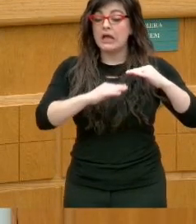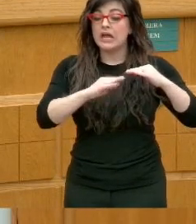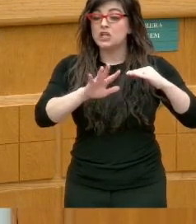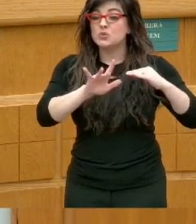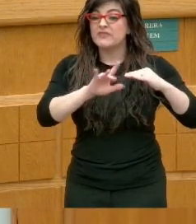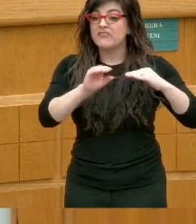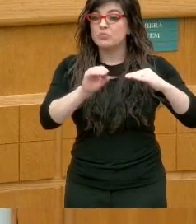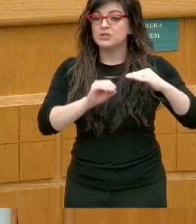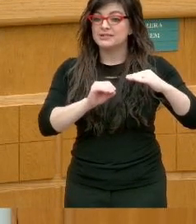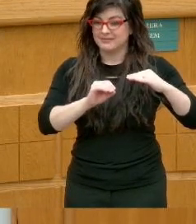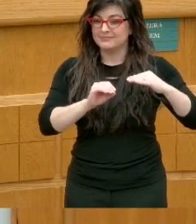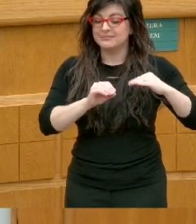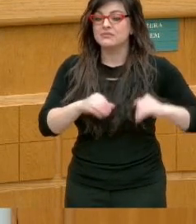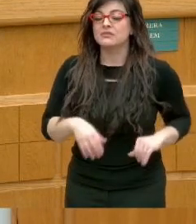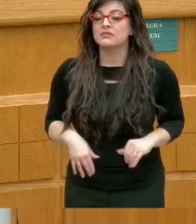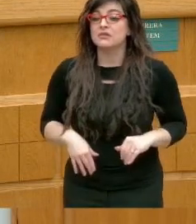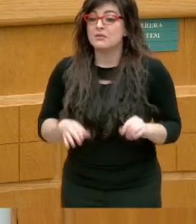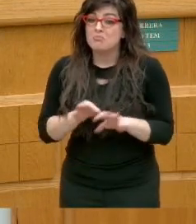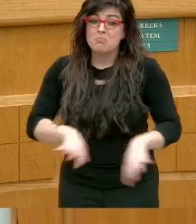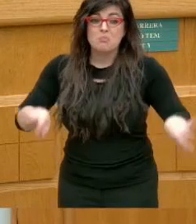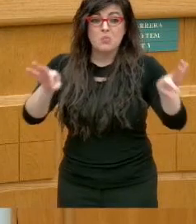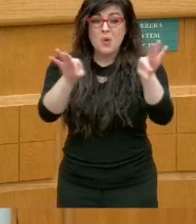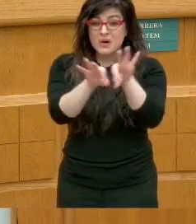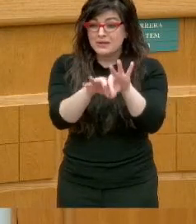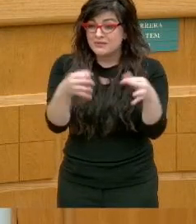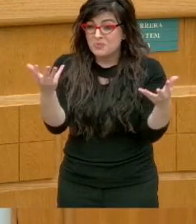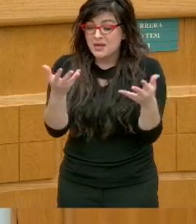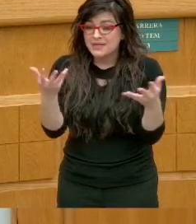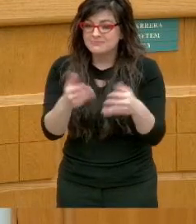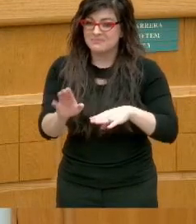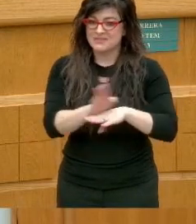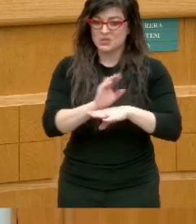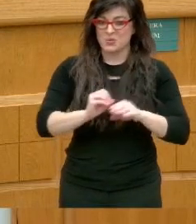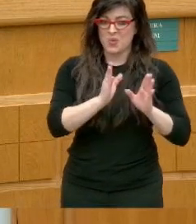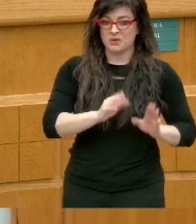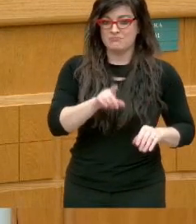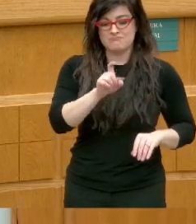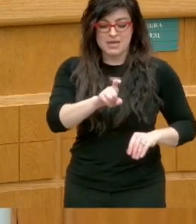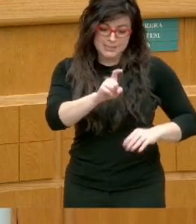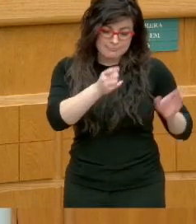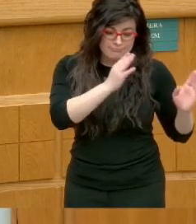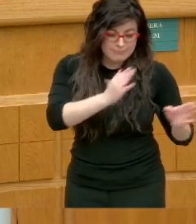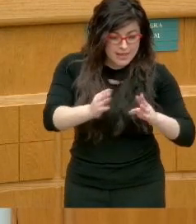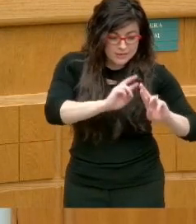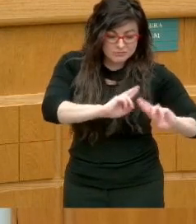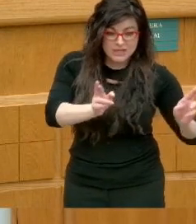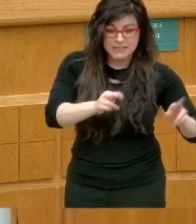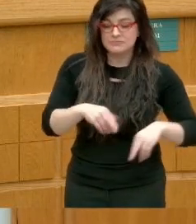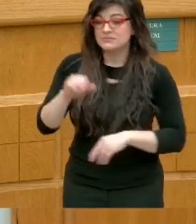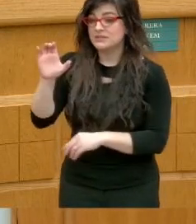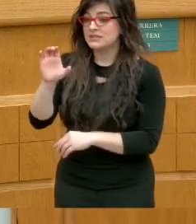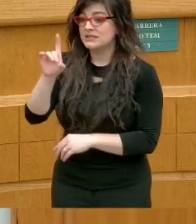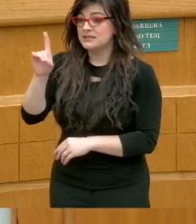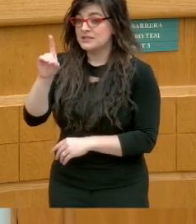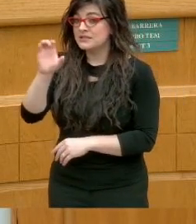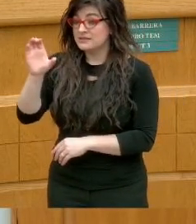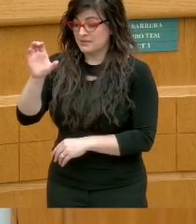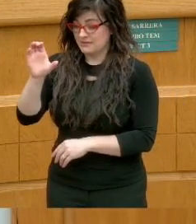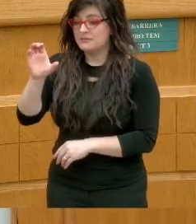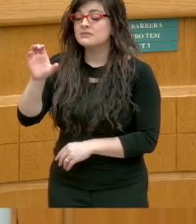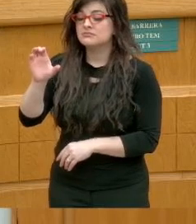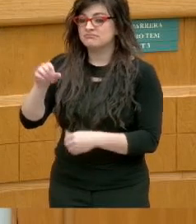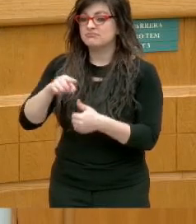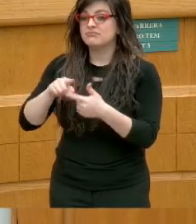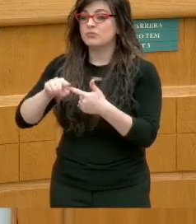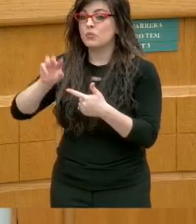of reopening is for a business owner to have a plan. The Centers for Disease Control and Prevention, CDC, as well as the World